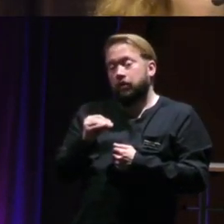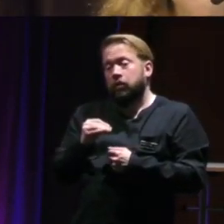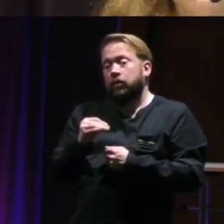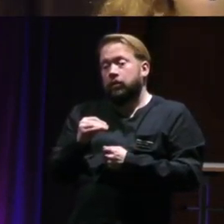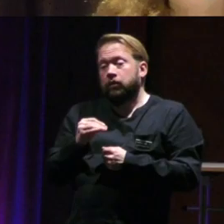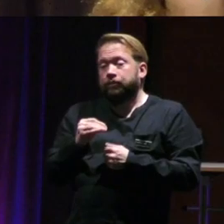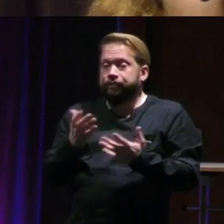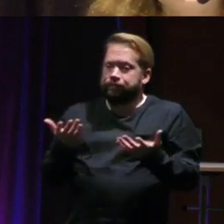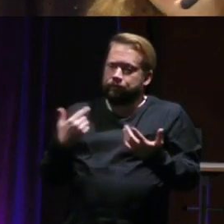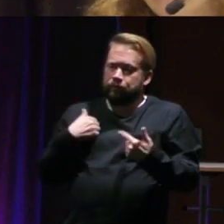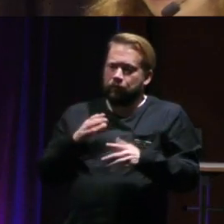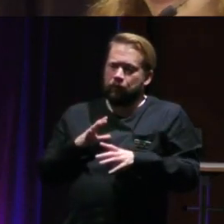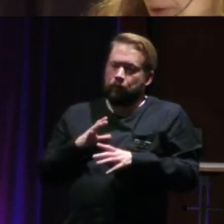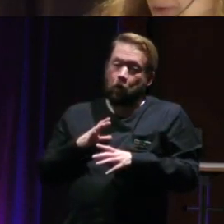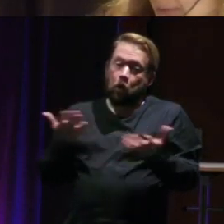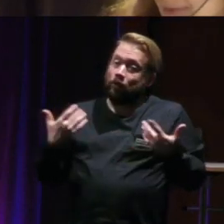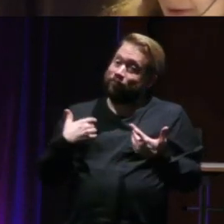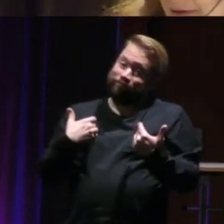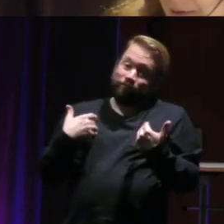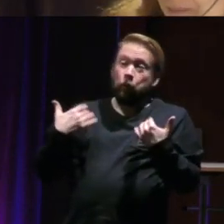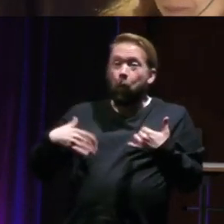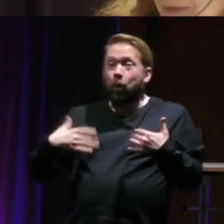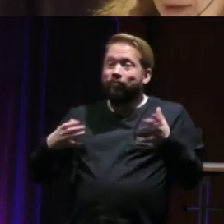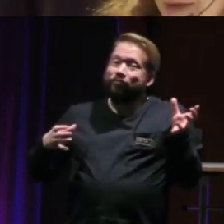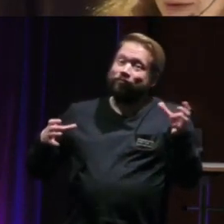mean, but